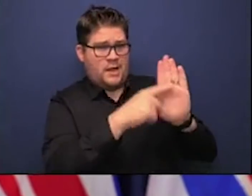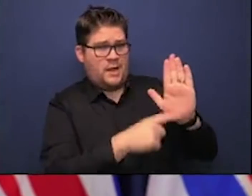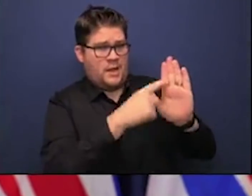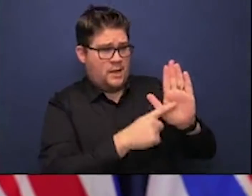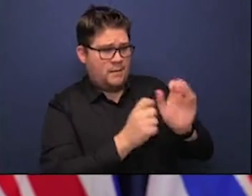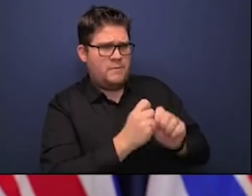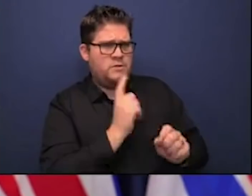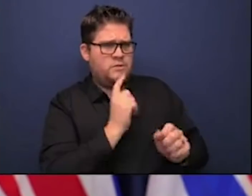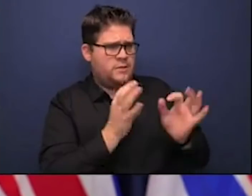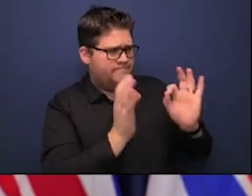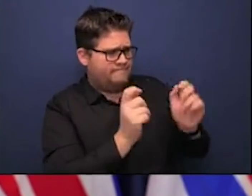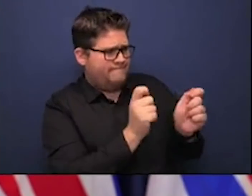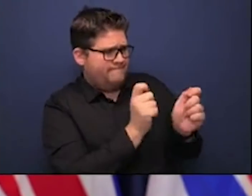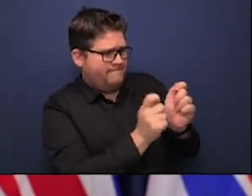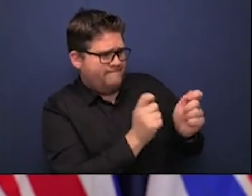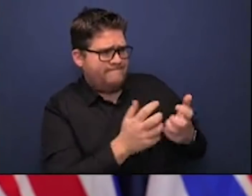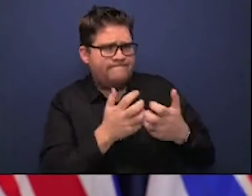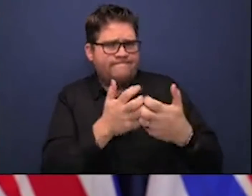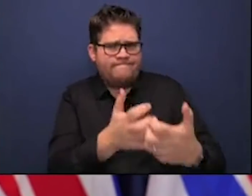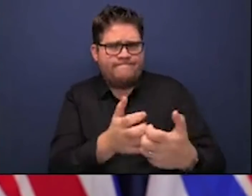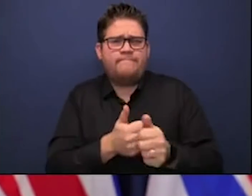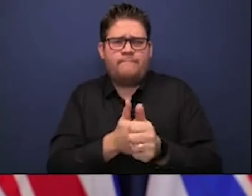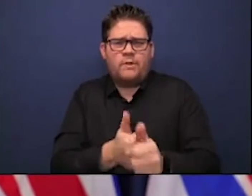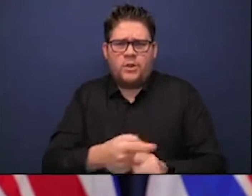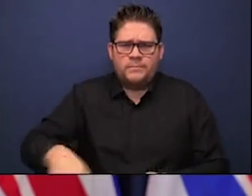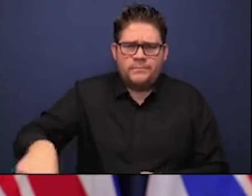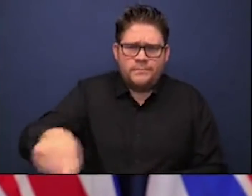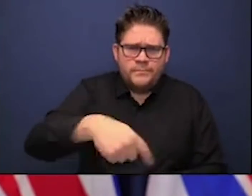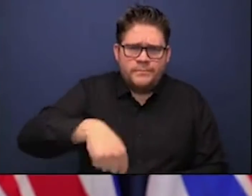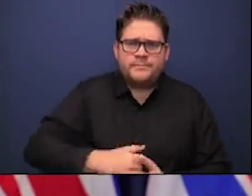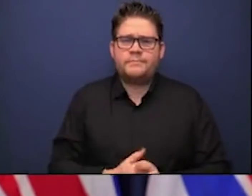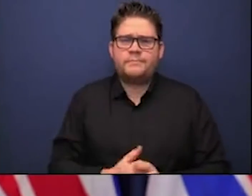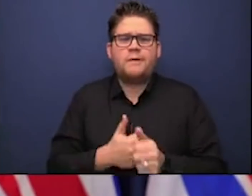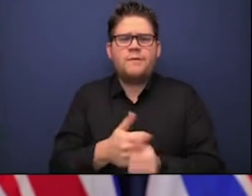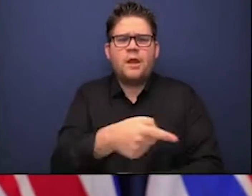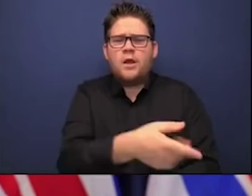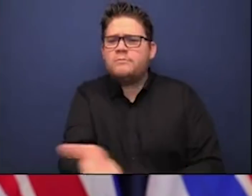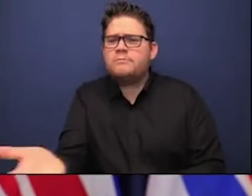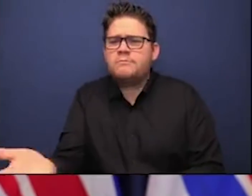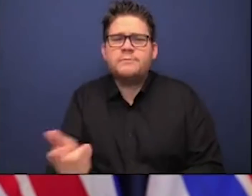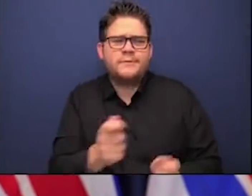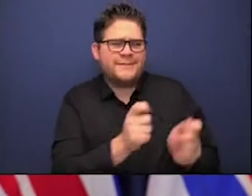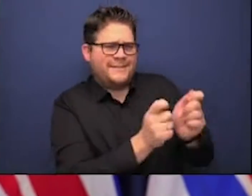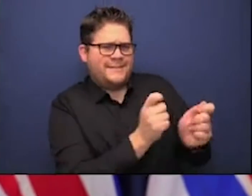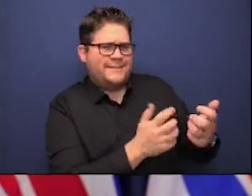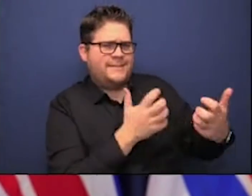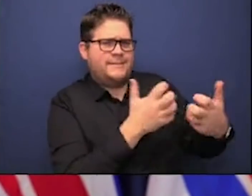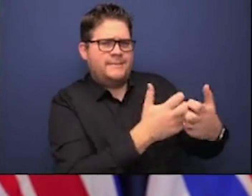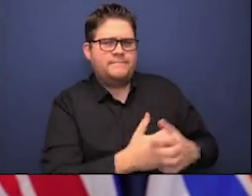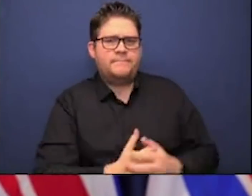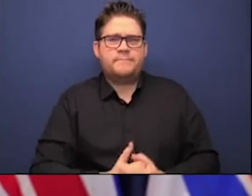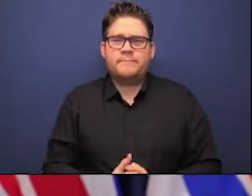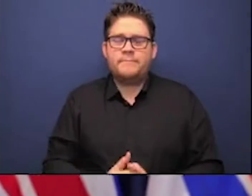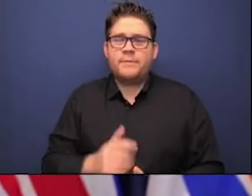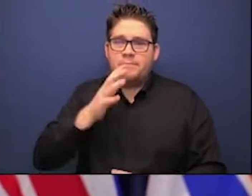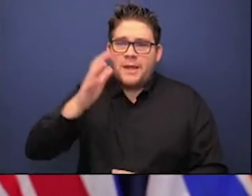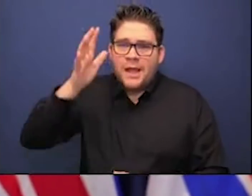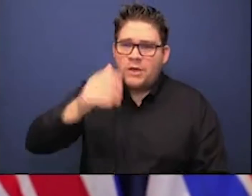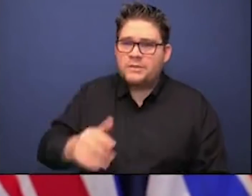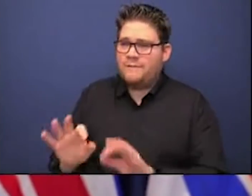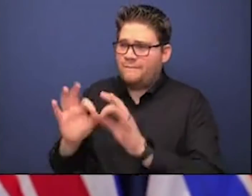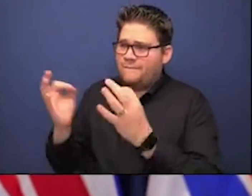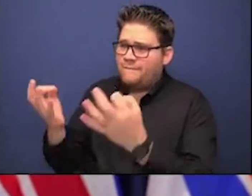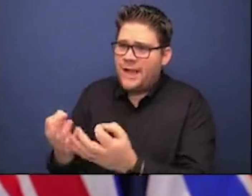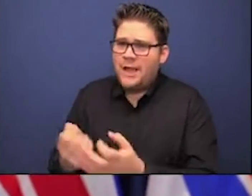I do really want to express our deep gratitude to parents and families, students and staff, our education